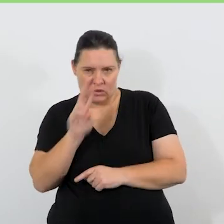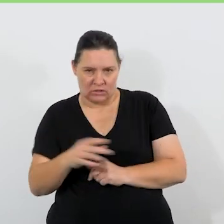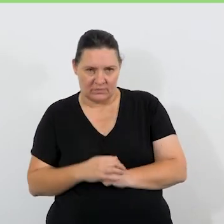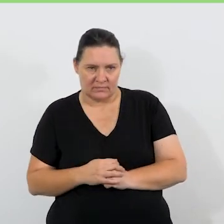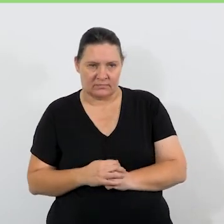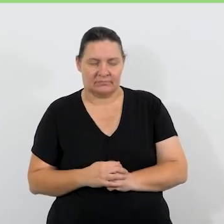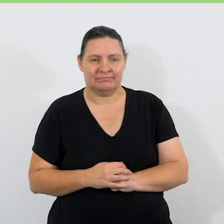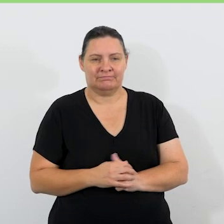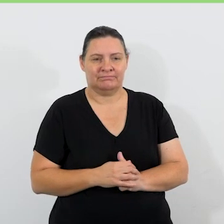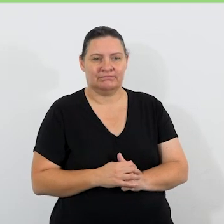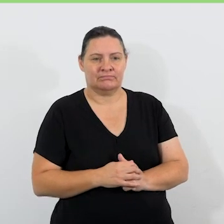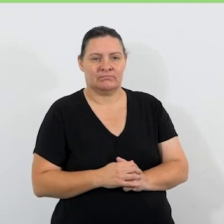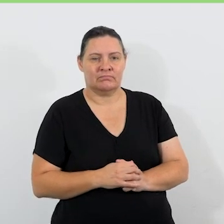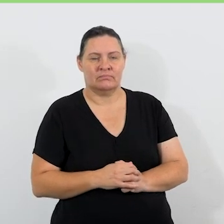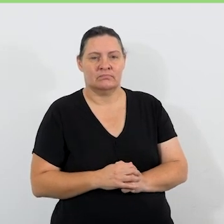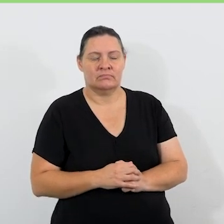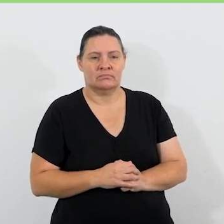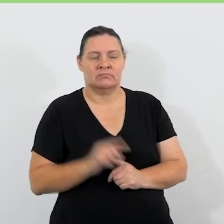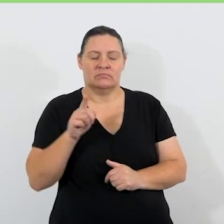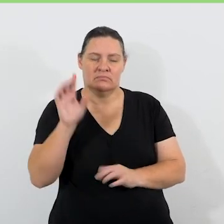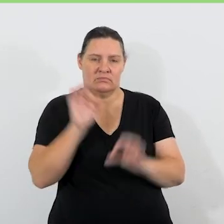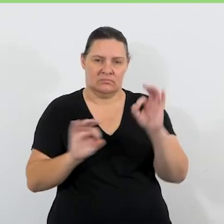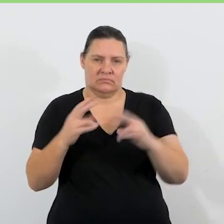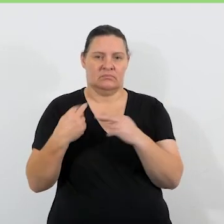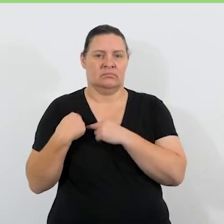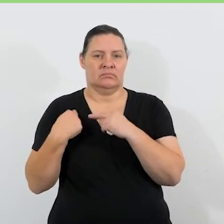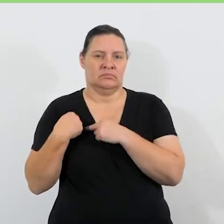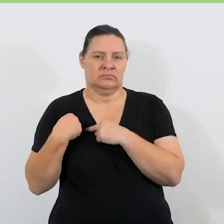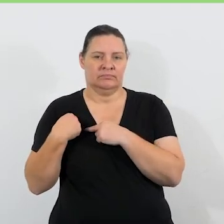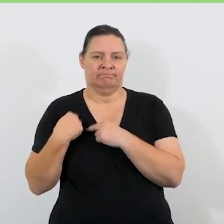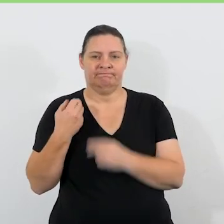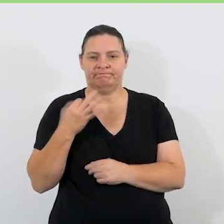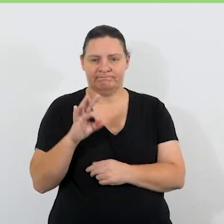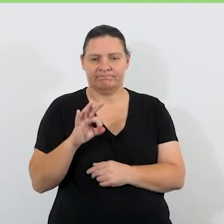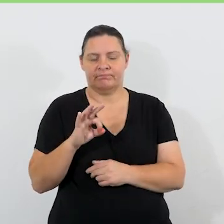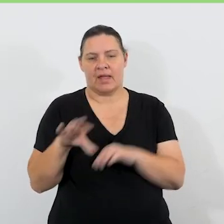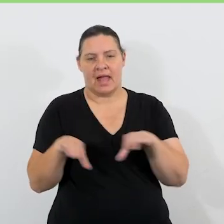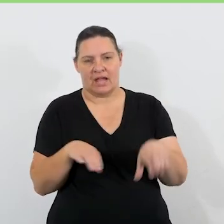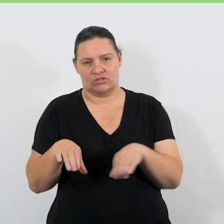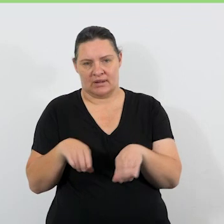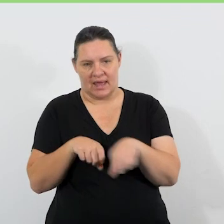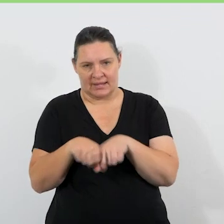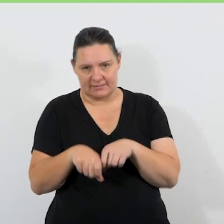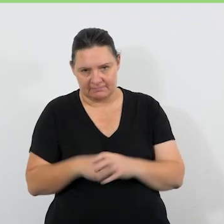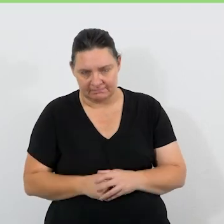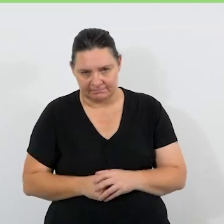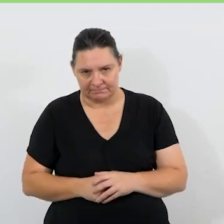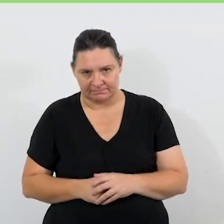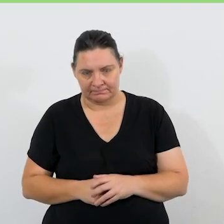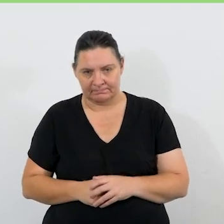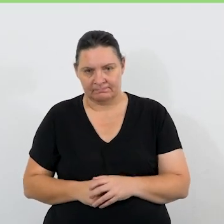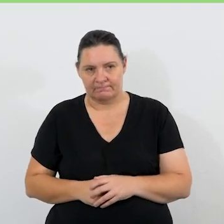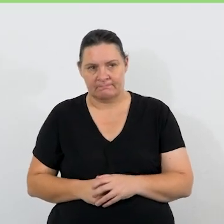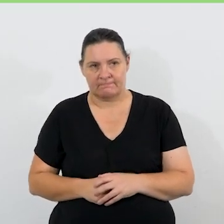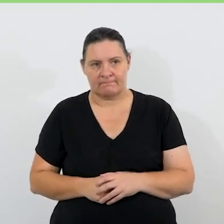So that is what, these are the cells that are responsible for the action of our